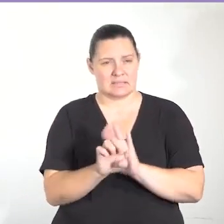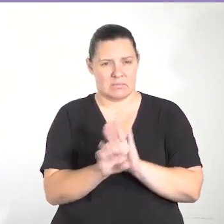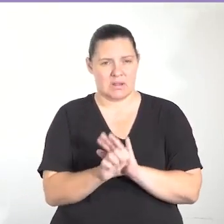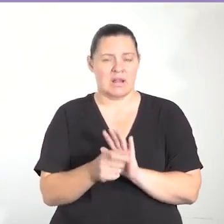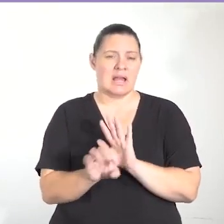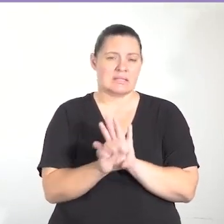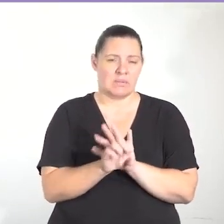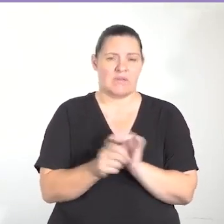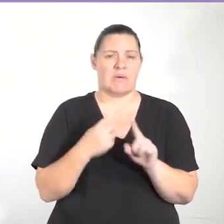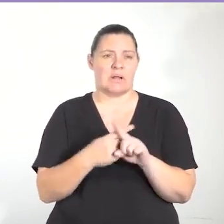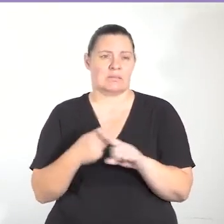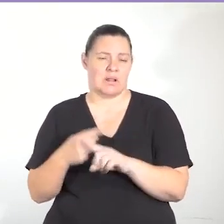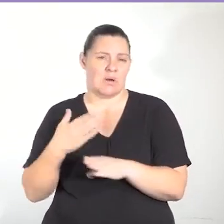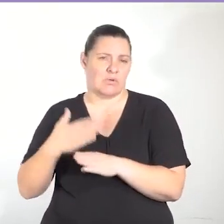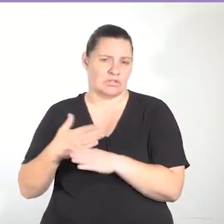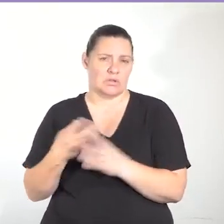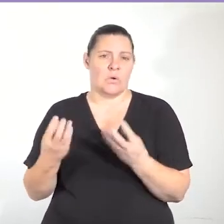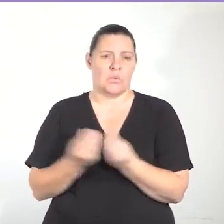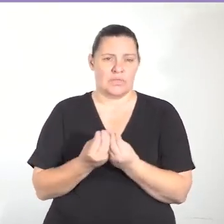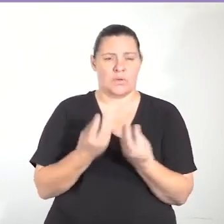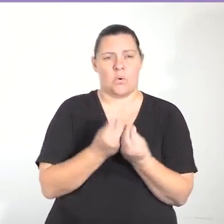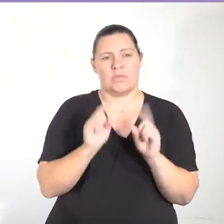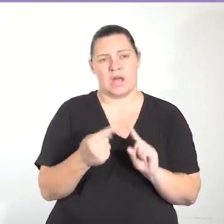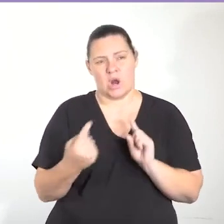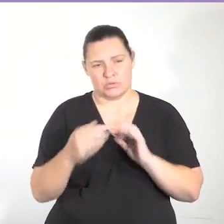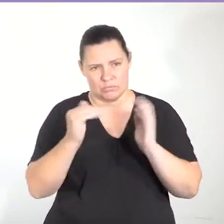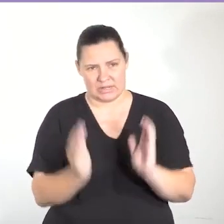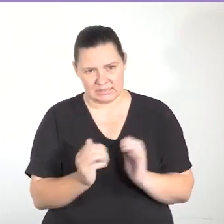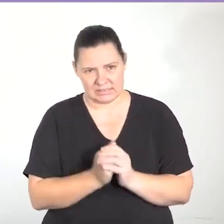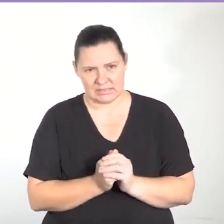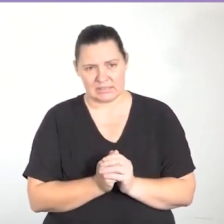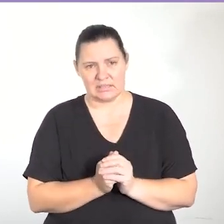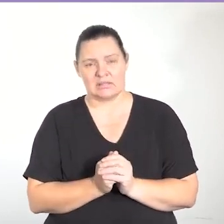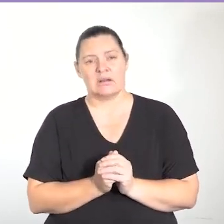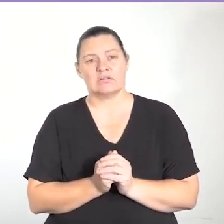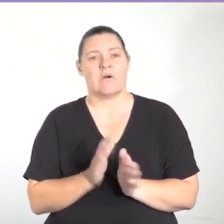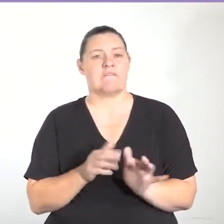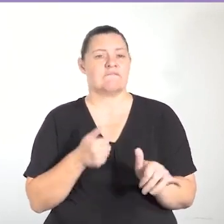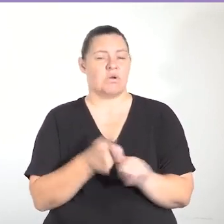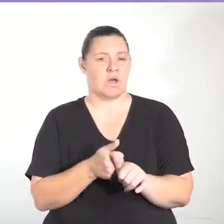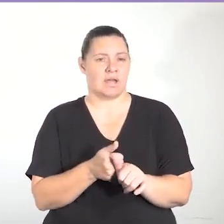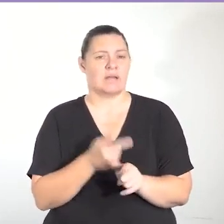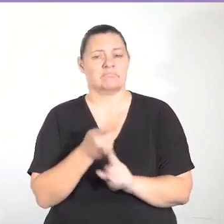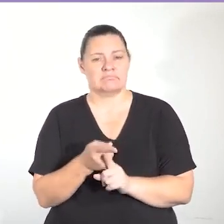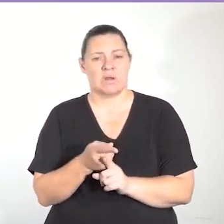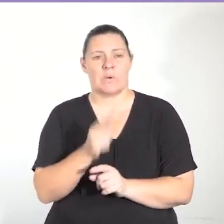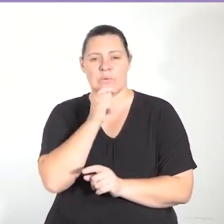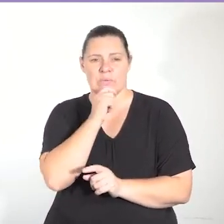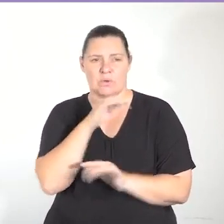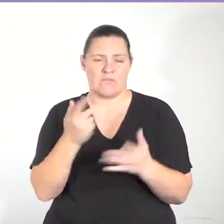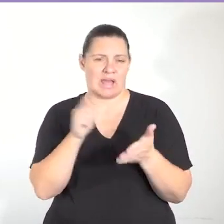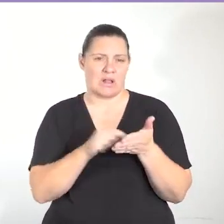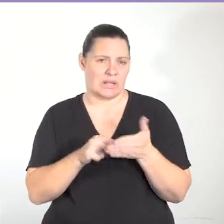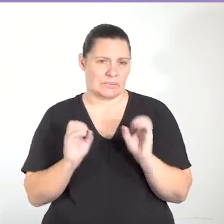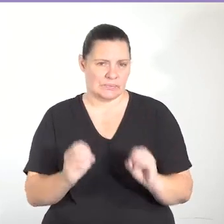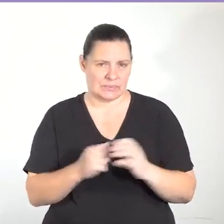example is an example of multiple operations with or without brackets. So let's calculate the following without the use of